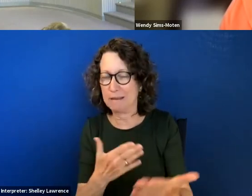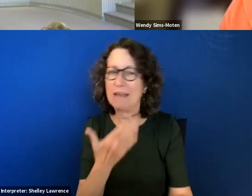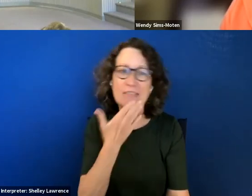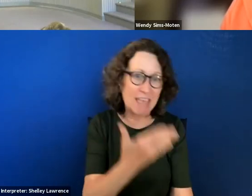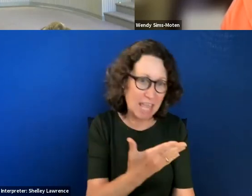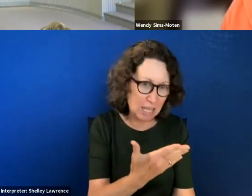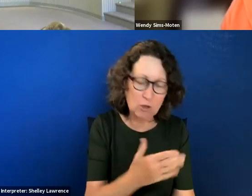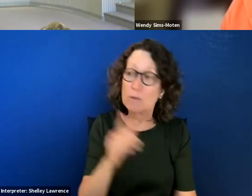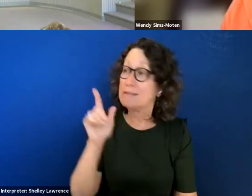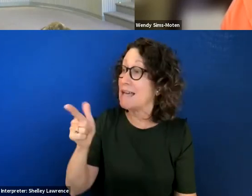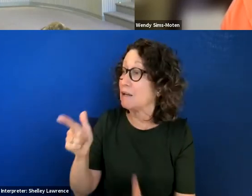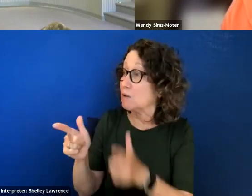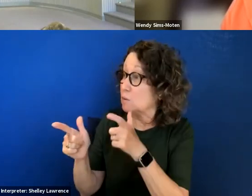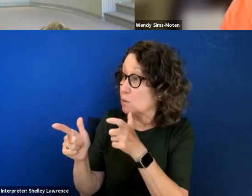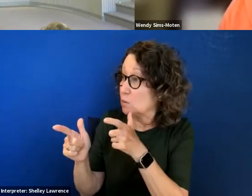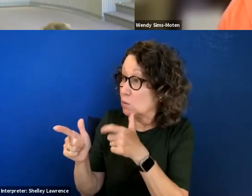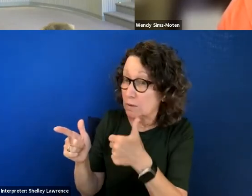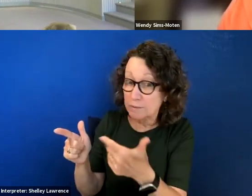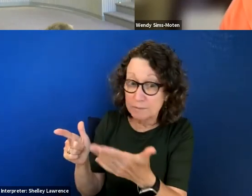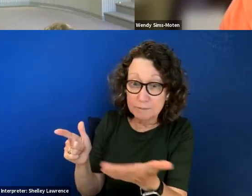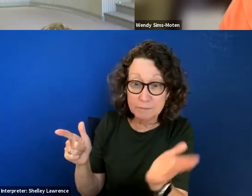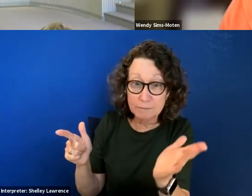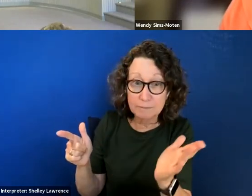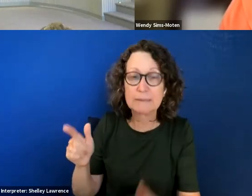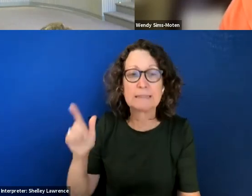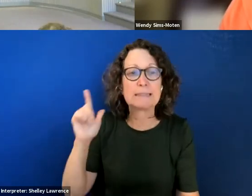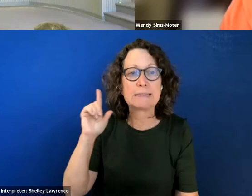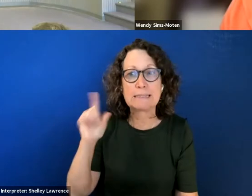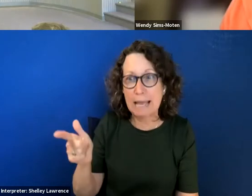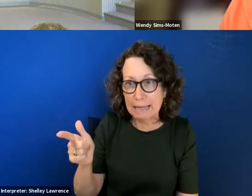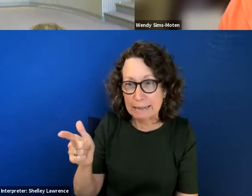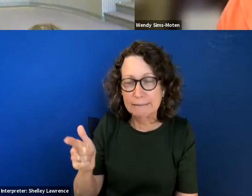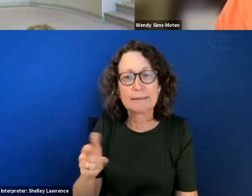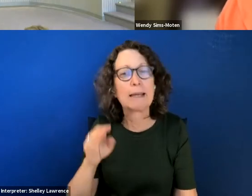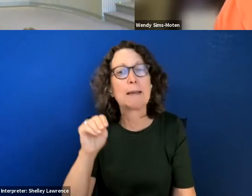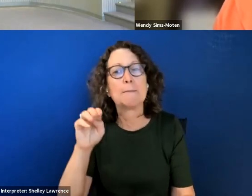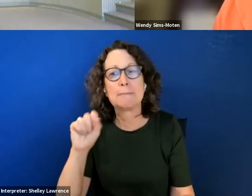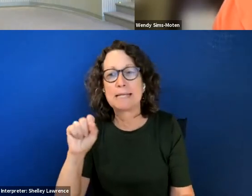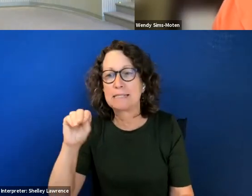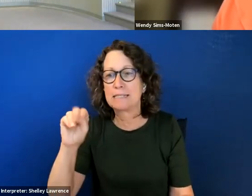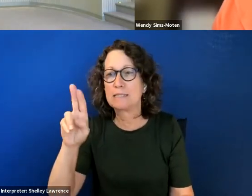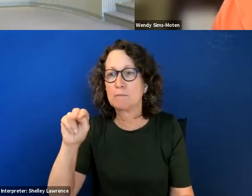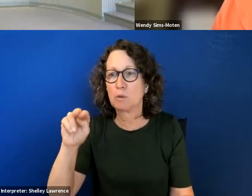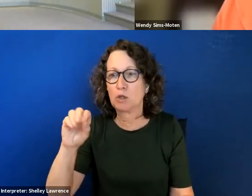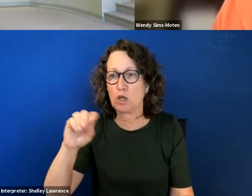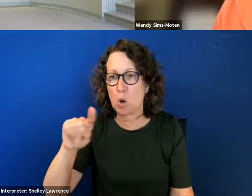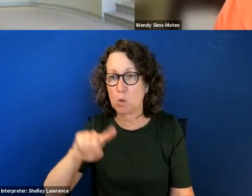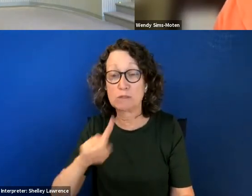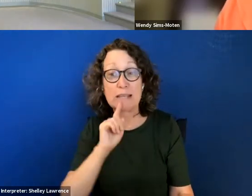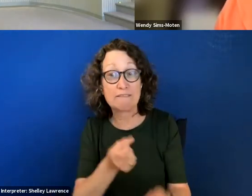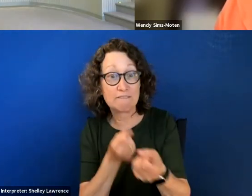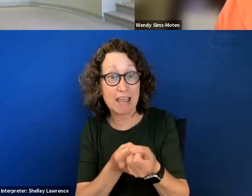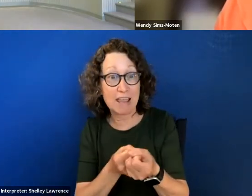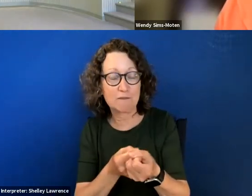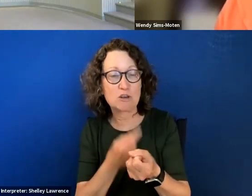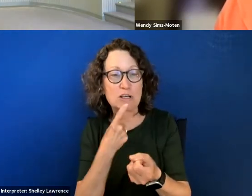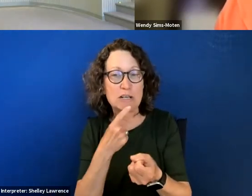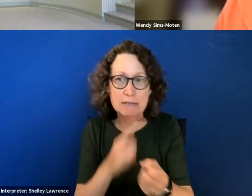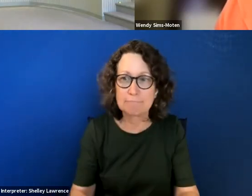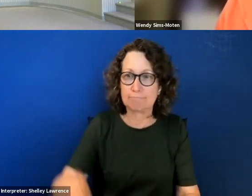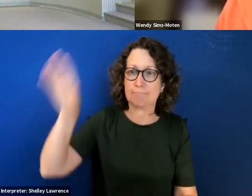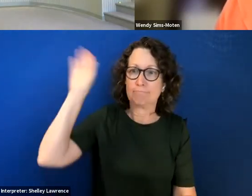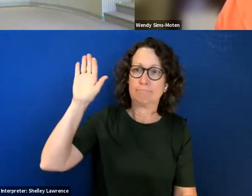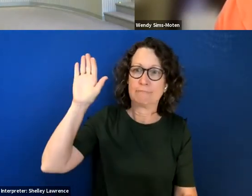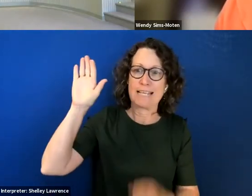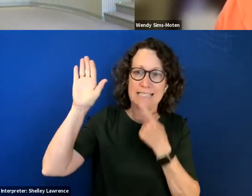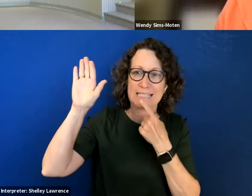Capps, and a second? I second. Thank you, Ms. Munoz. All in favor, please signify by raising your hand